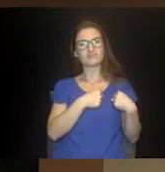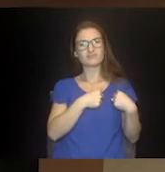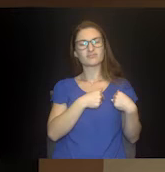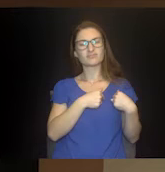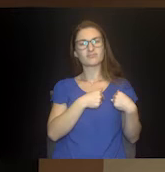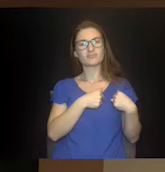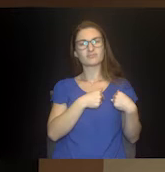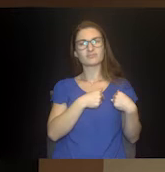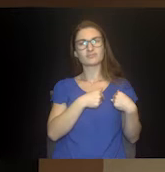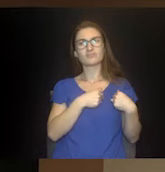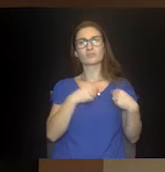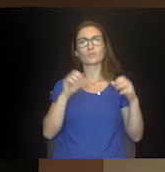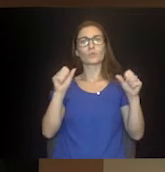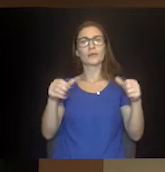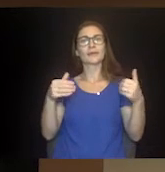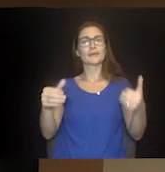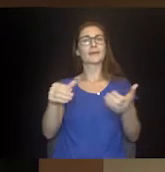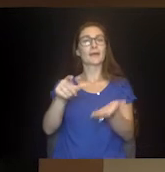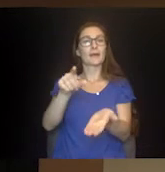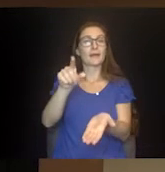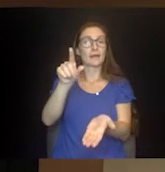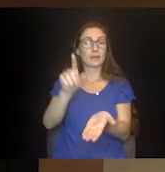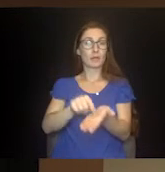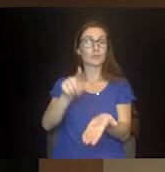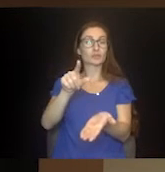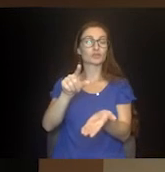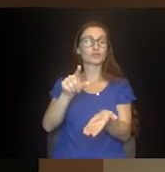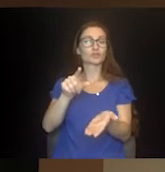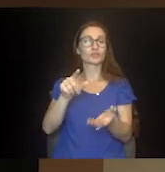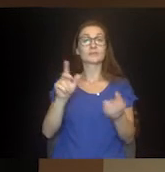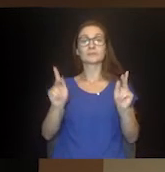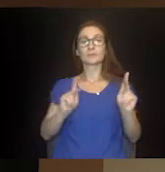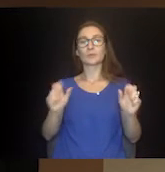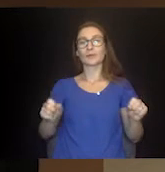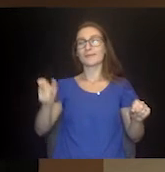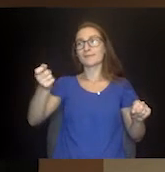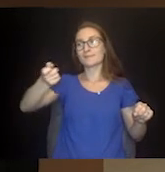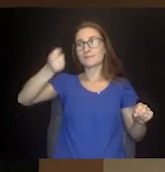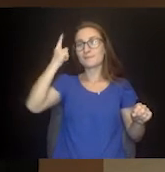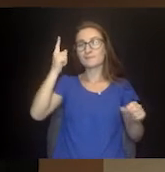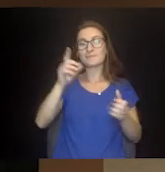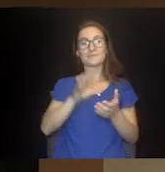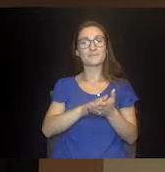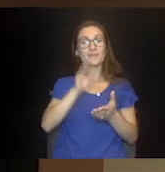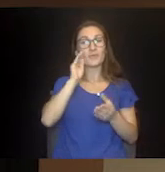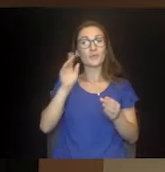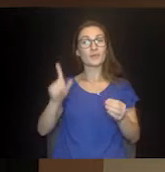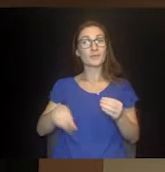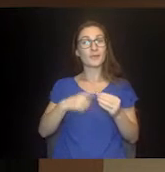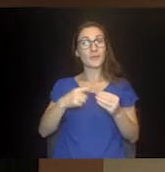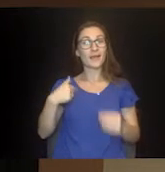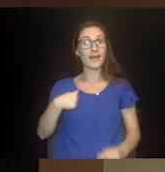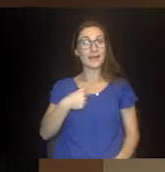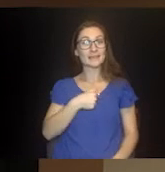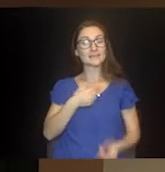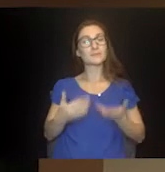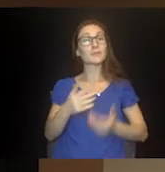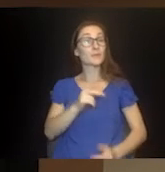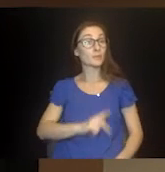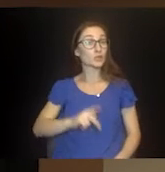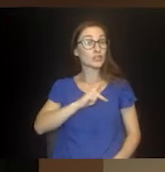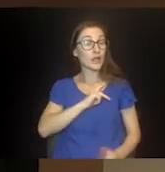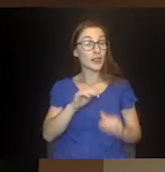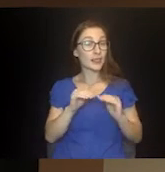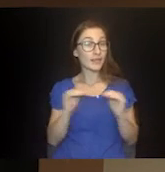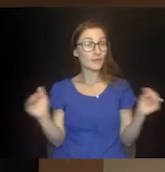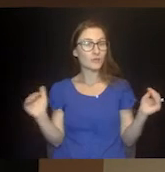that kind of be able to at least publish that out, to at least people can understand and learn about us, at least maybe